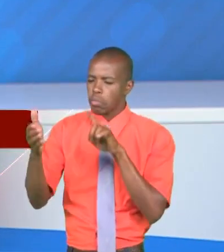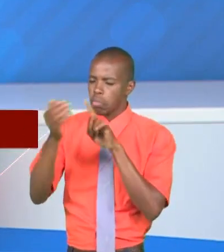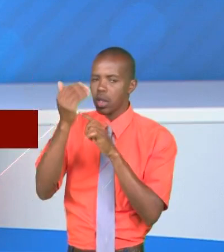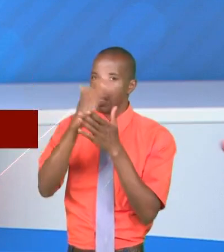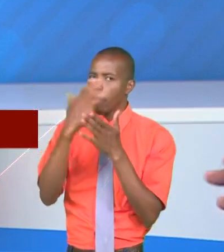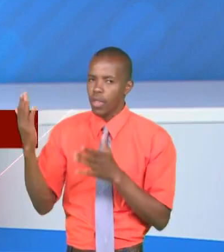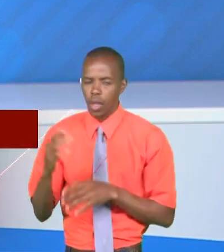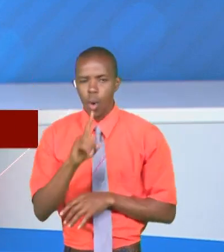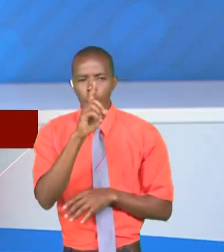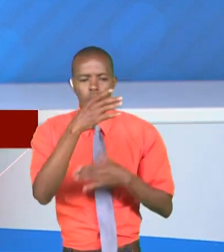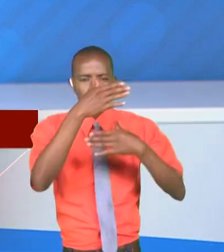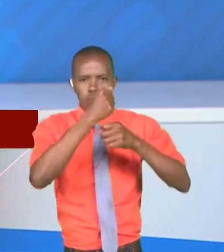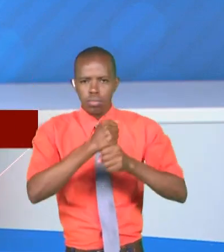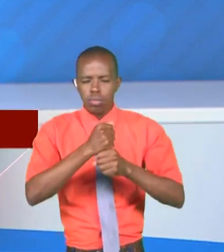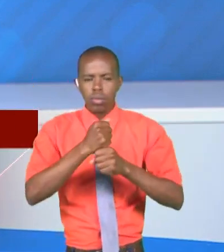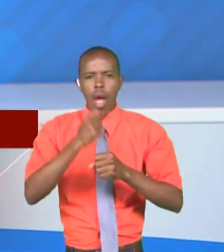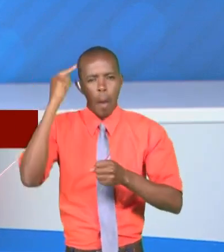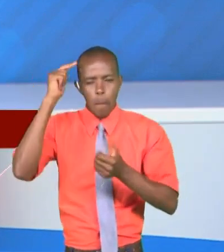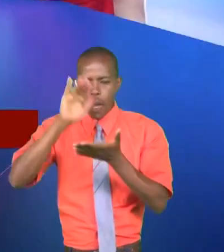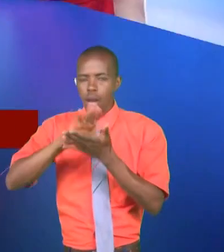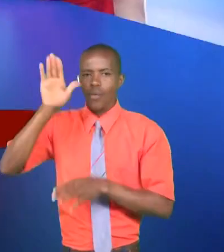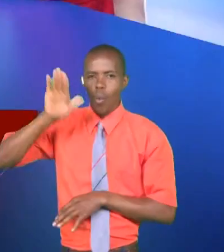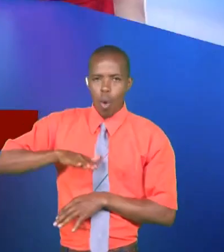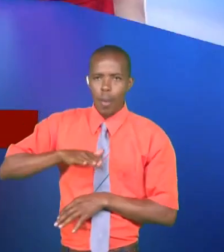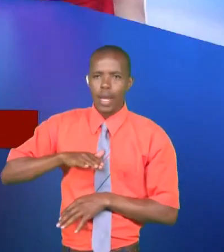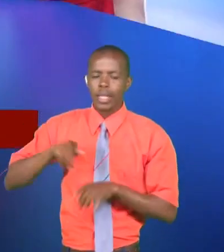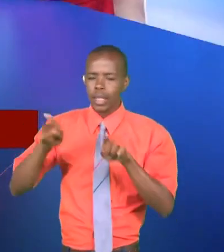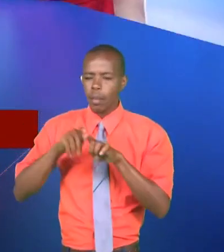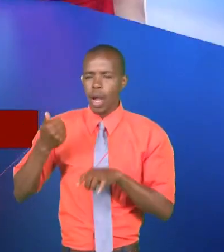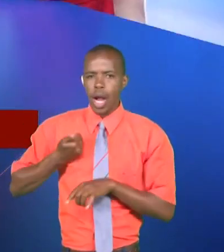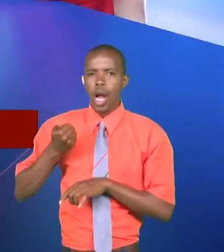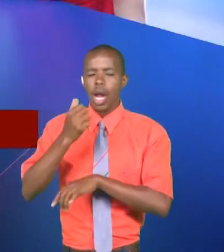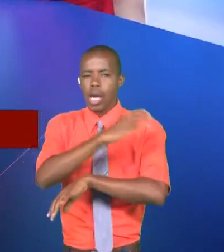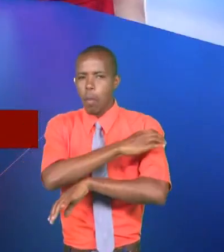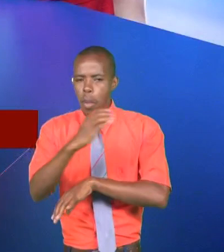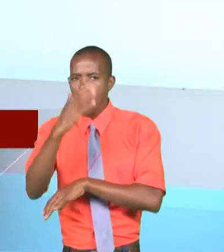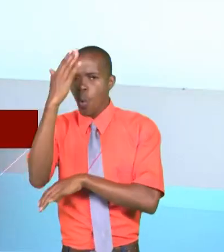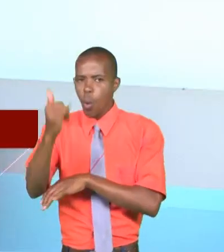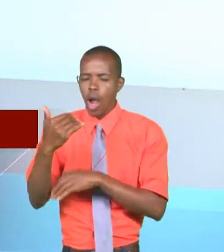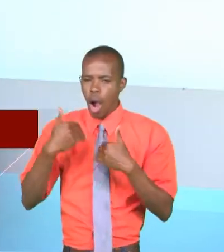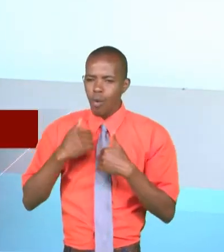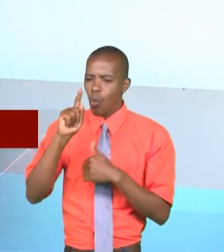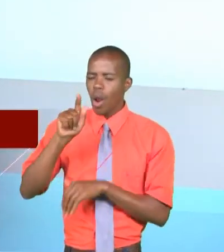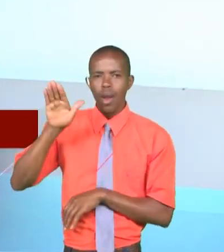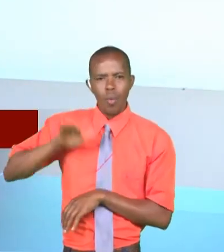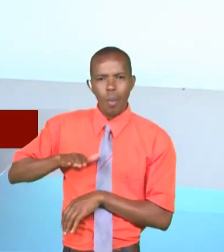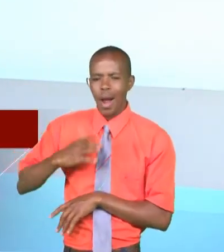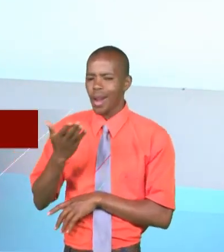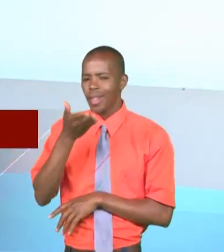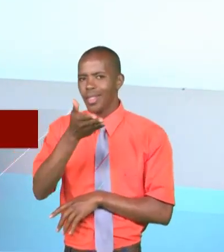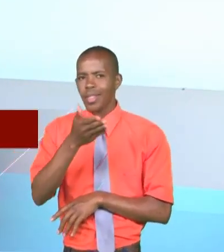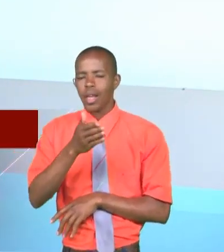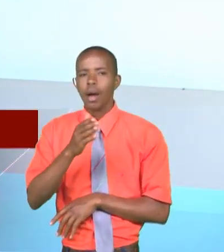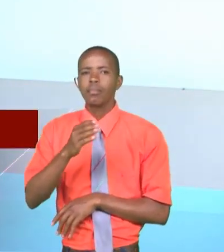one alliance, Mheshimiwa, really believes in women and girl power, why don't you have a single woman in there?